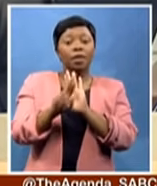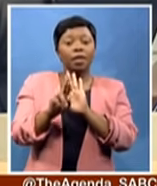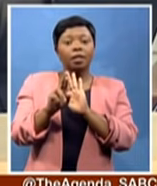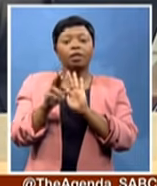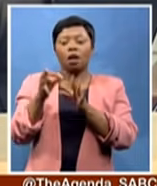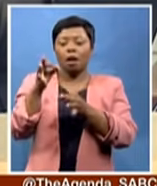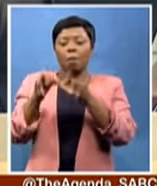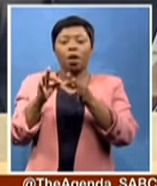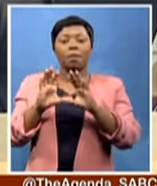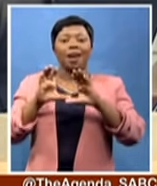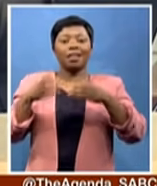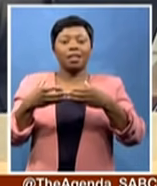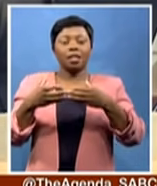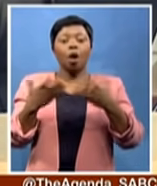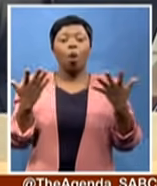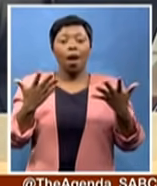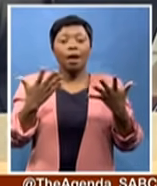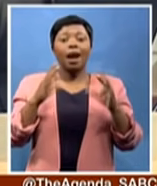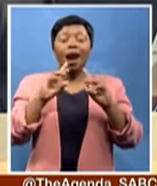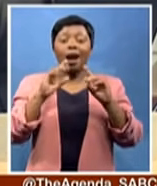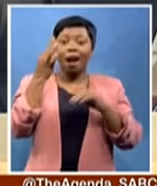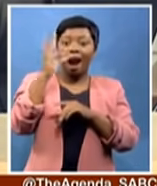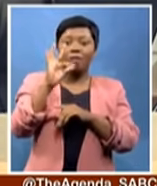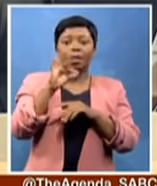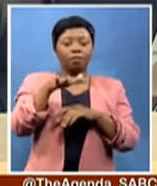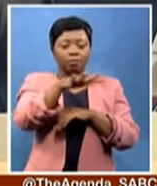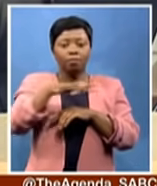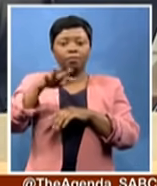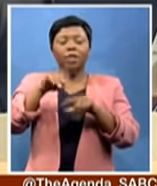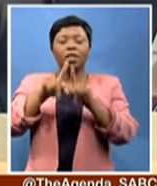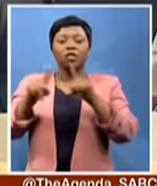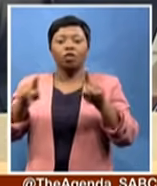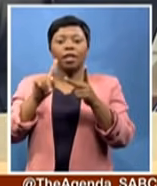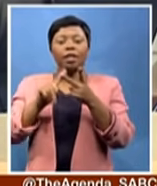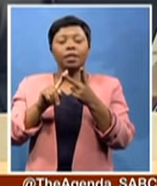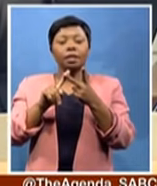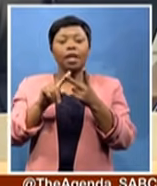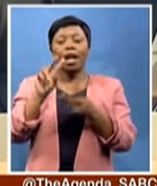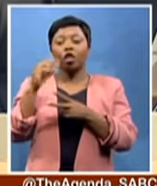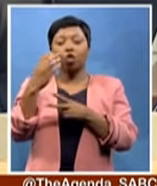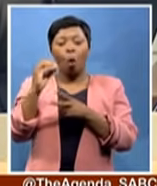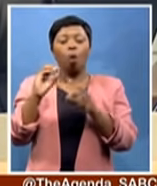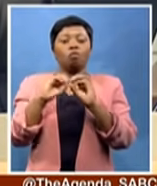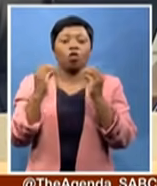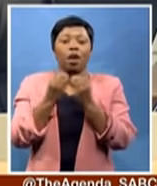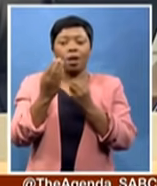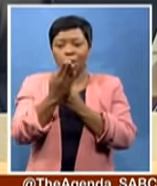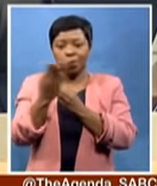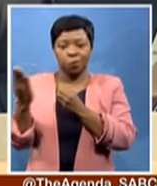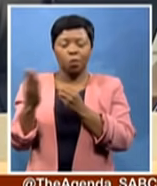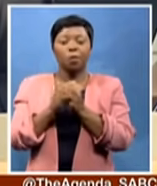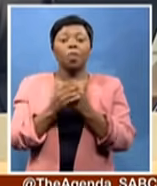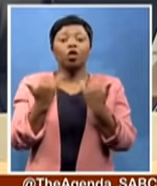government and civil society organizations. This should include putting in place an